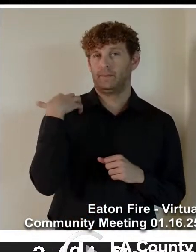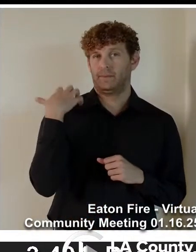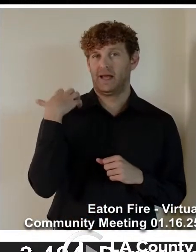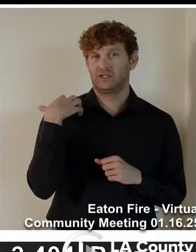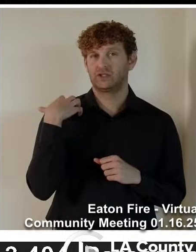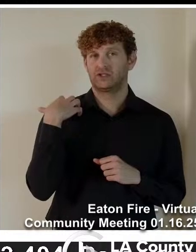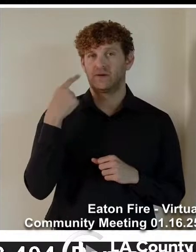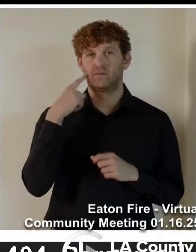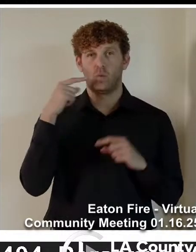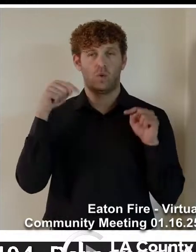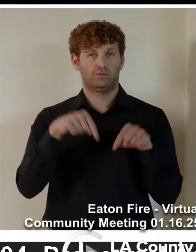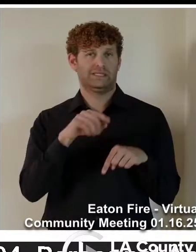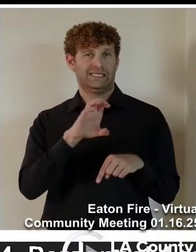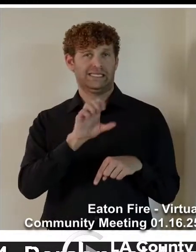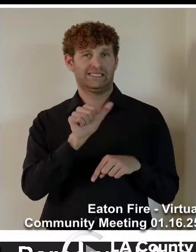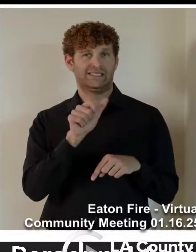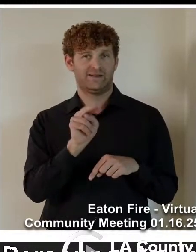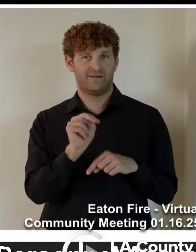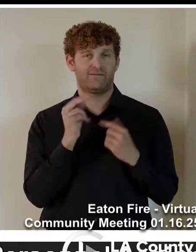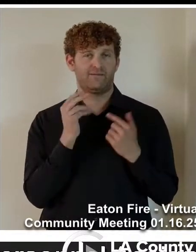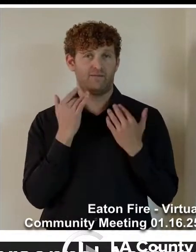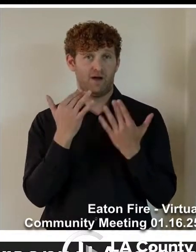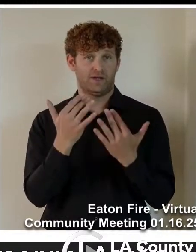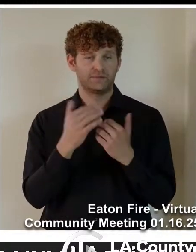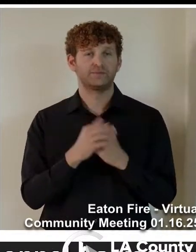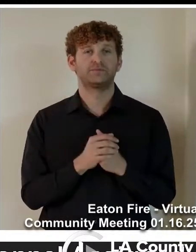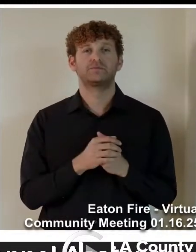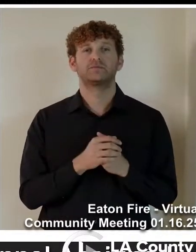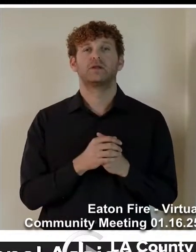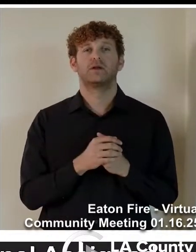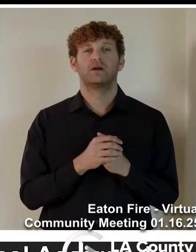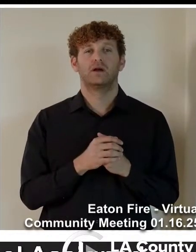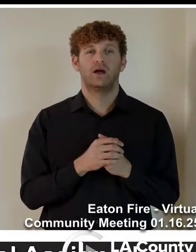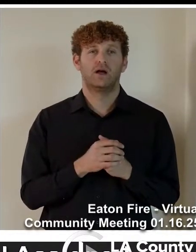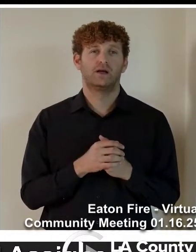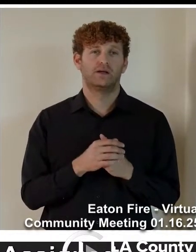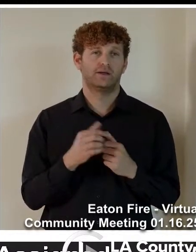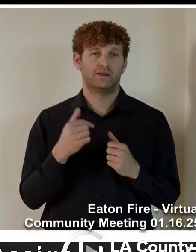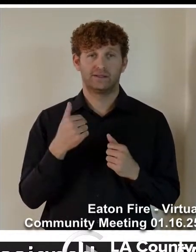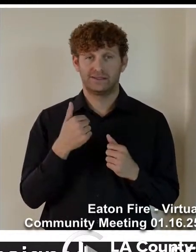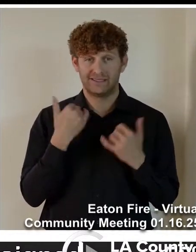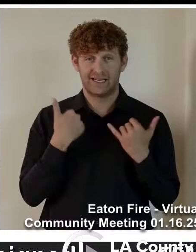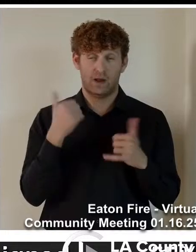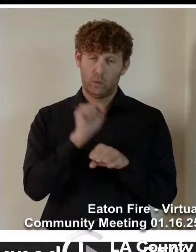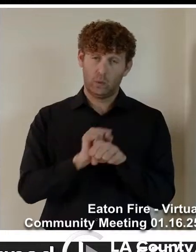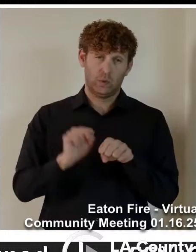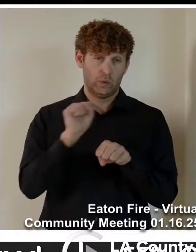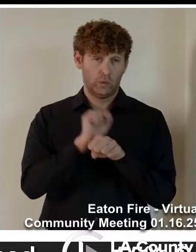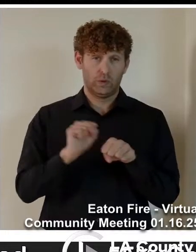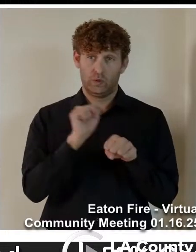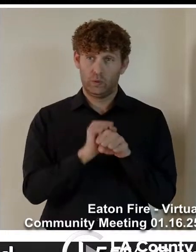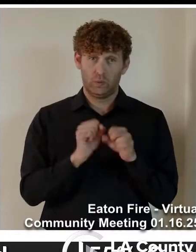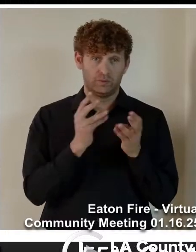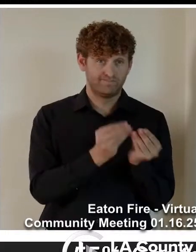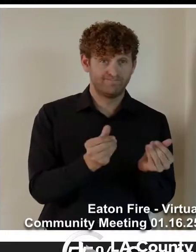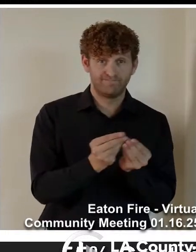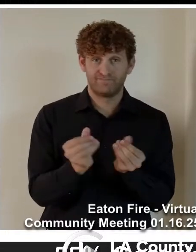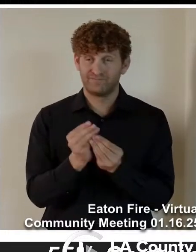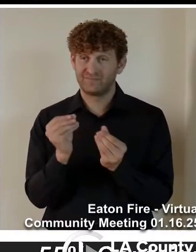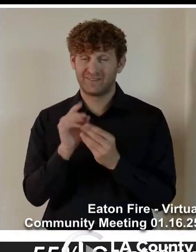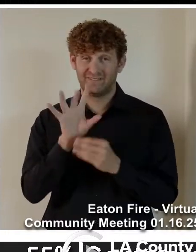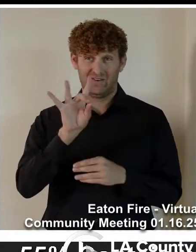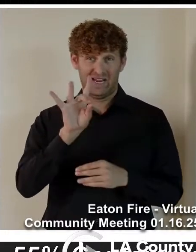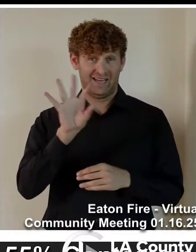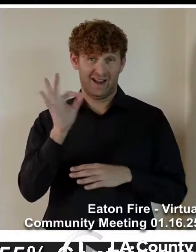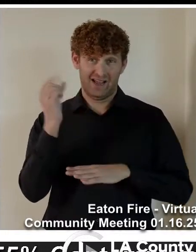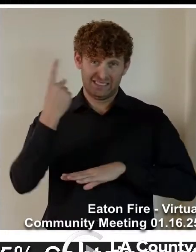on that our firefighters out there have been suppressing this fire going on 8-9 days now, and they've been working tirelessly. They've been